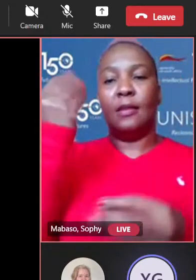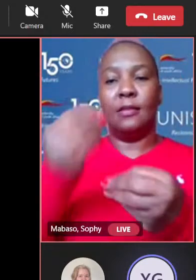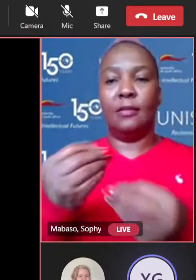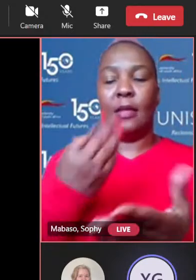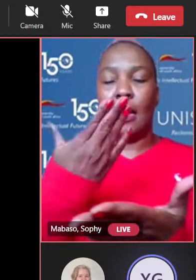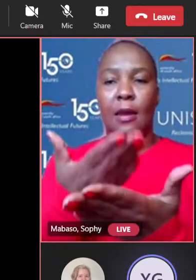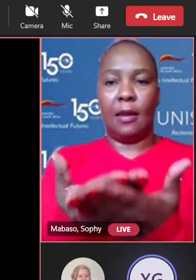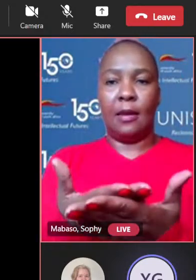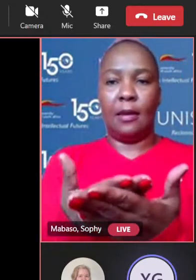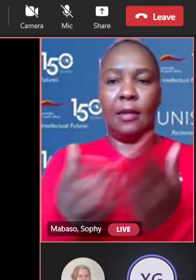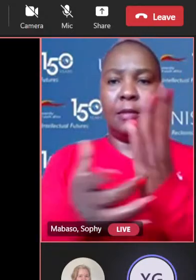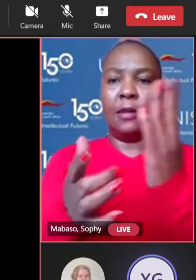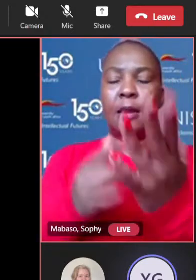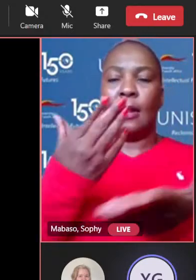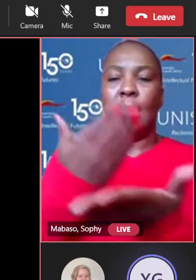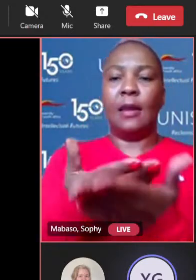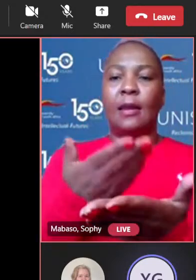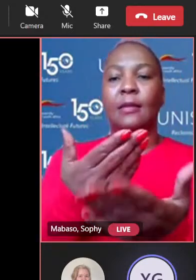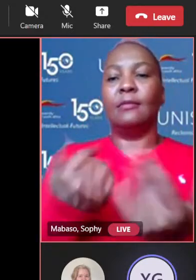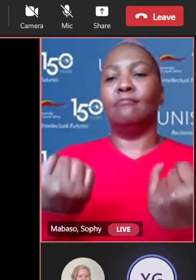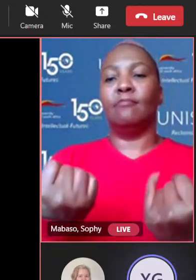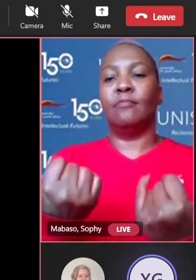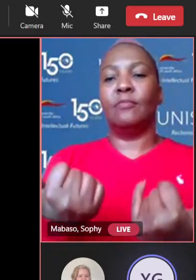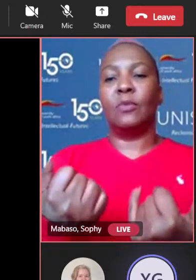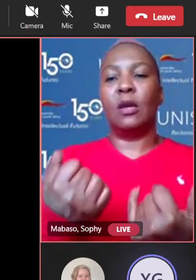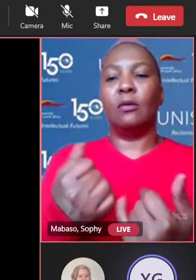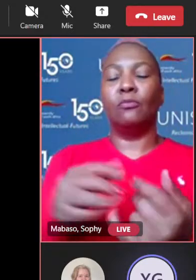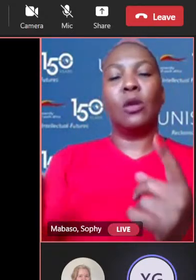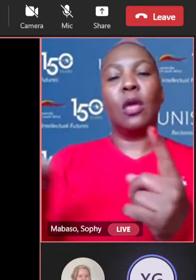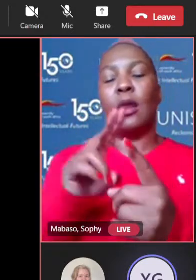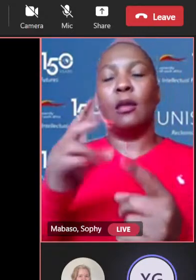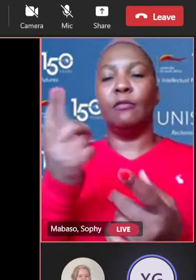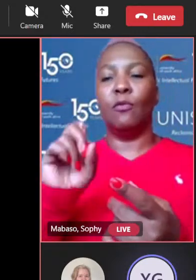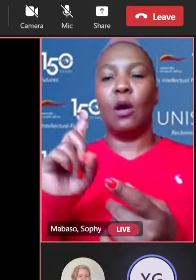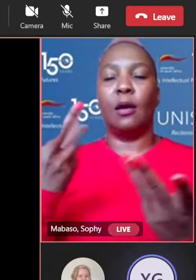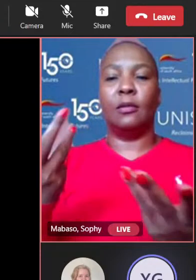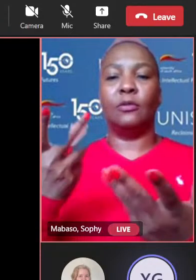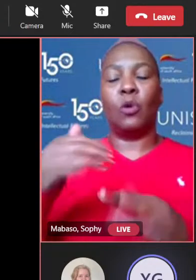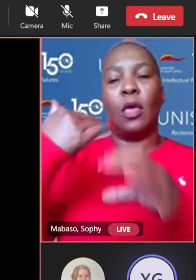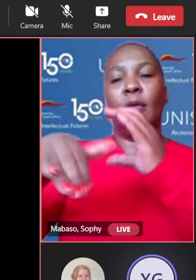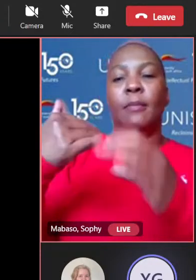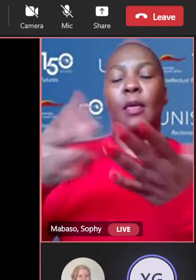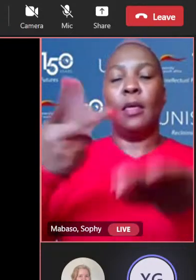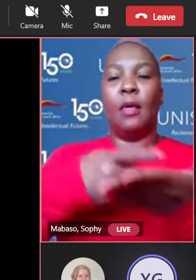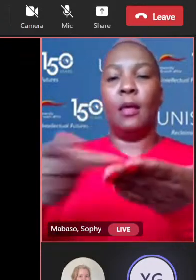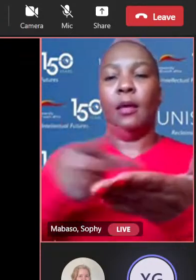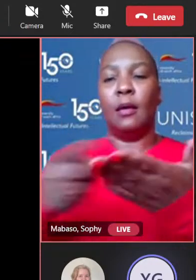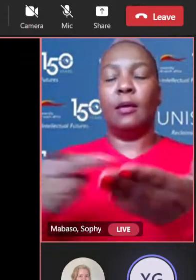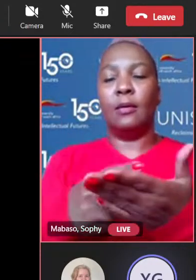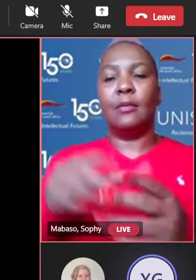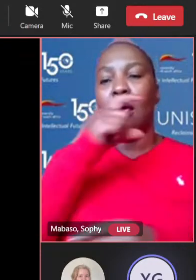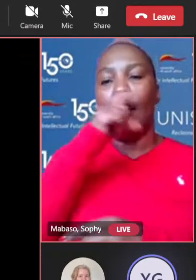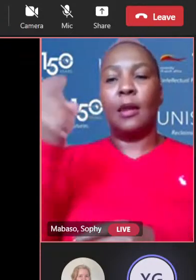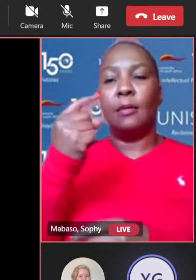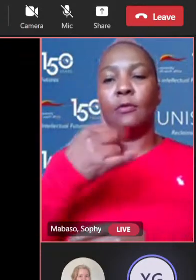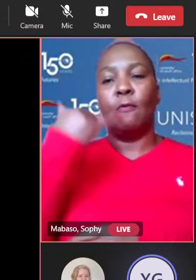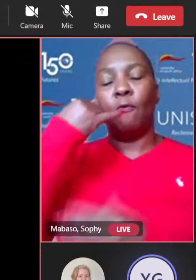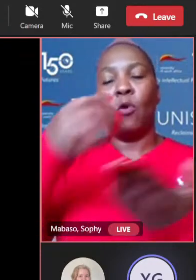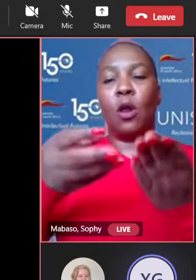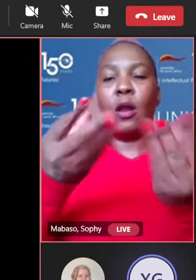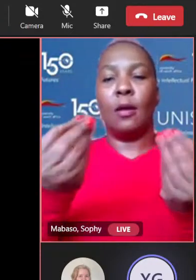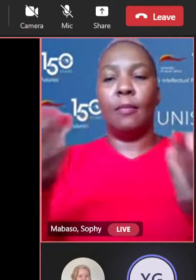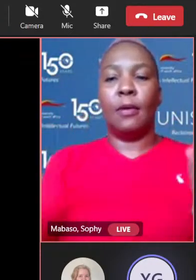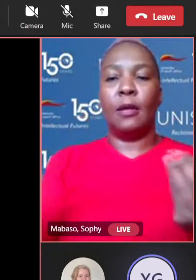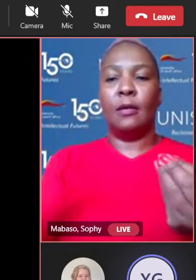you can have the convenience of their email addresses, names and phone numbers from where you